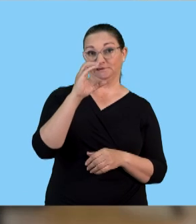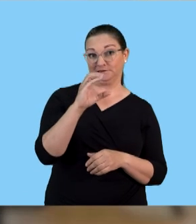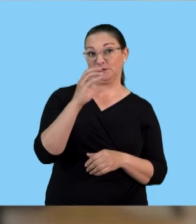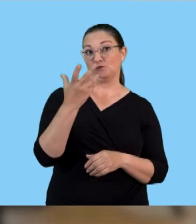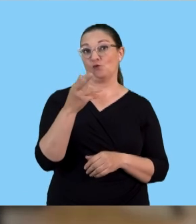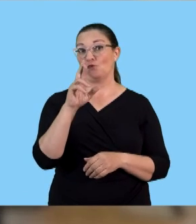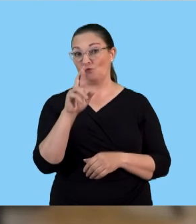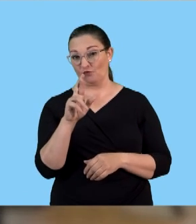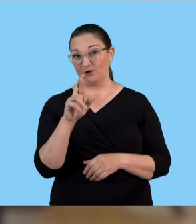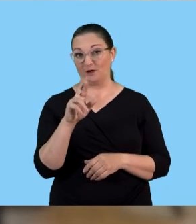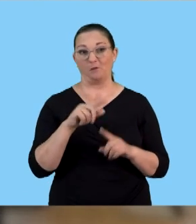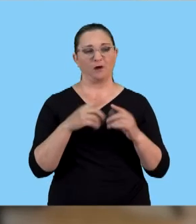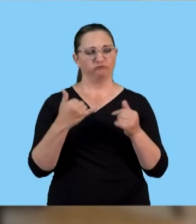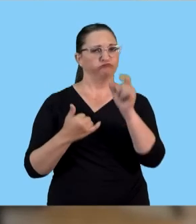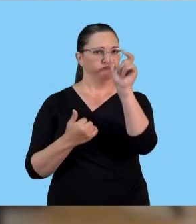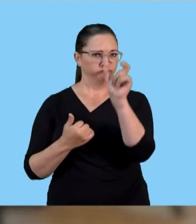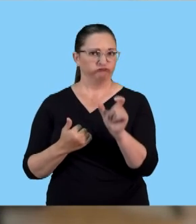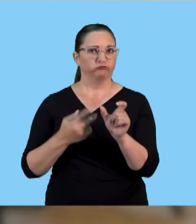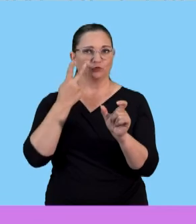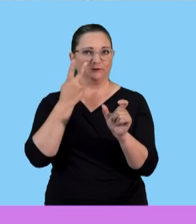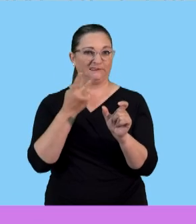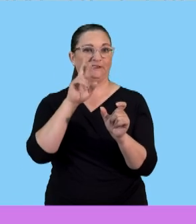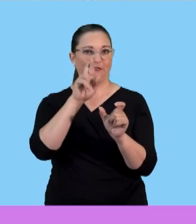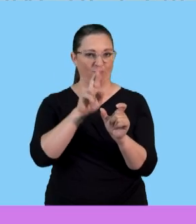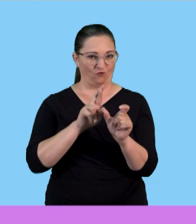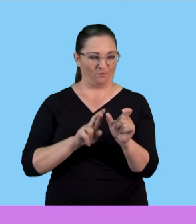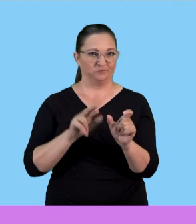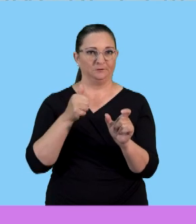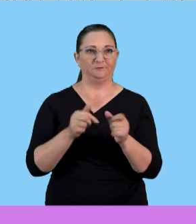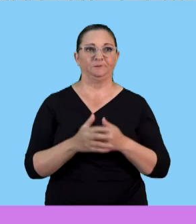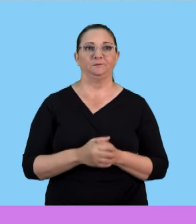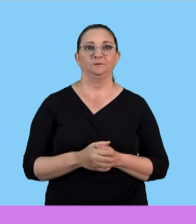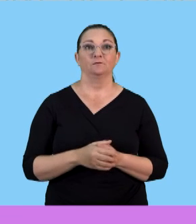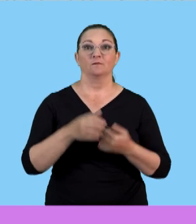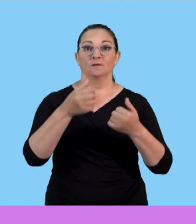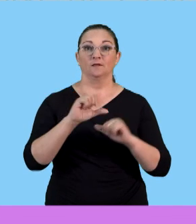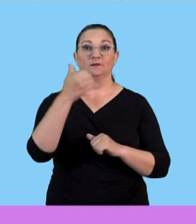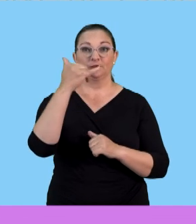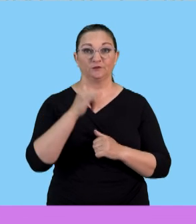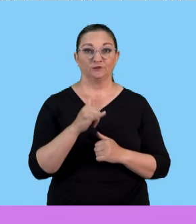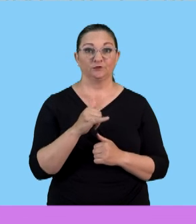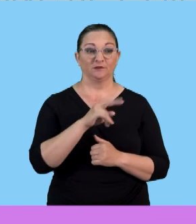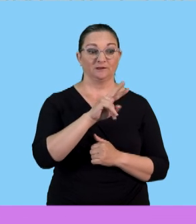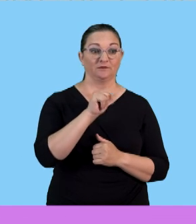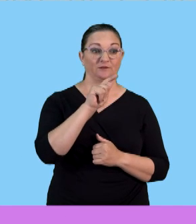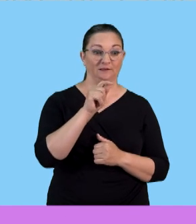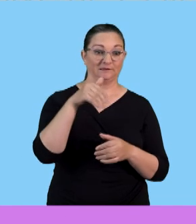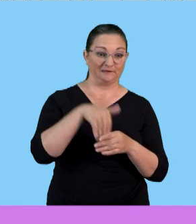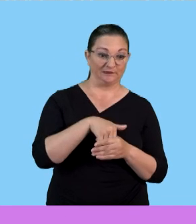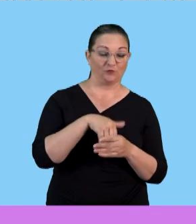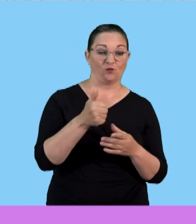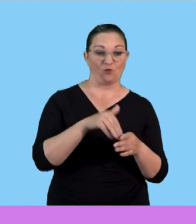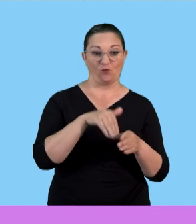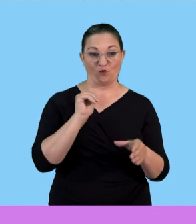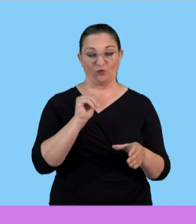in cents or in rands. In this case, it is given in rands. And then you must also check if VAT is included